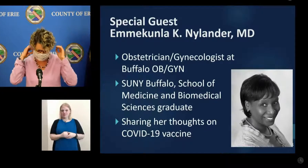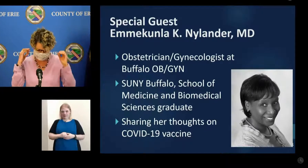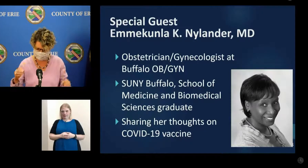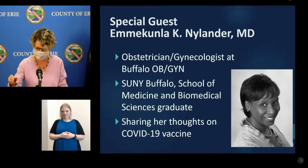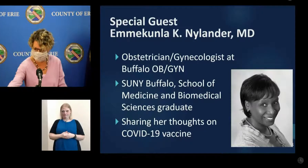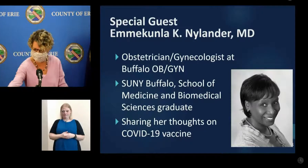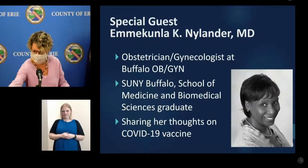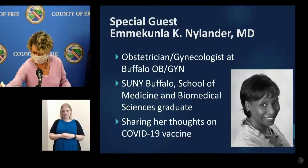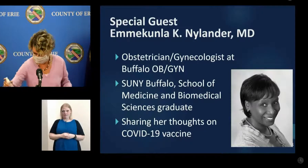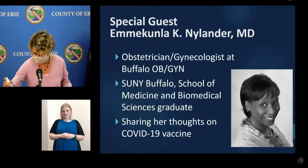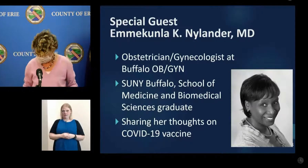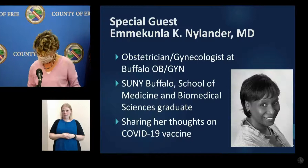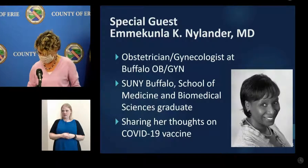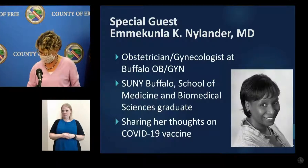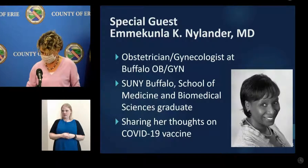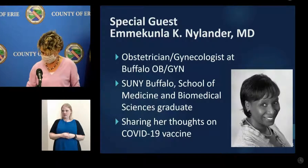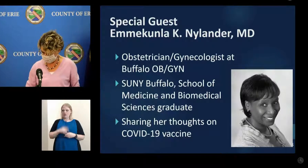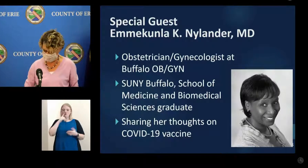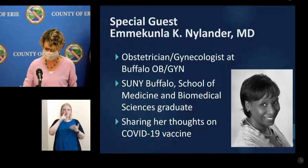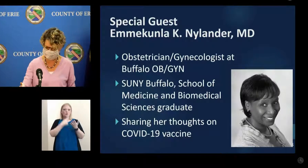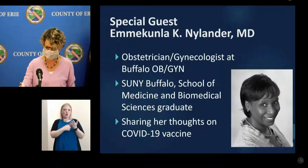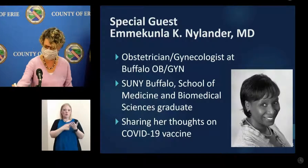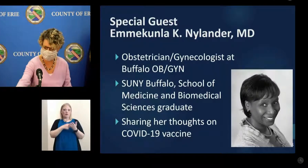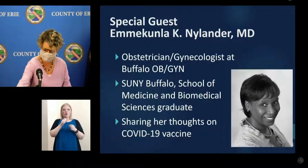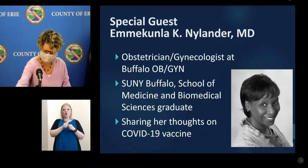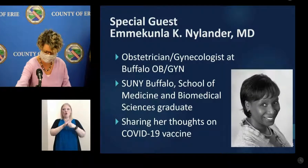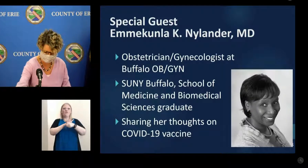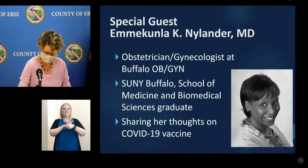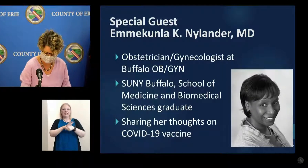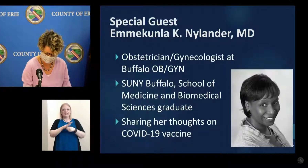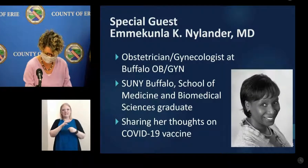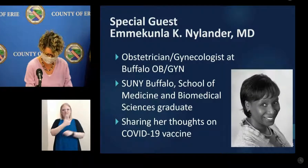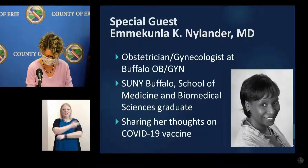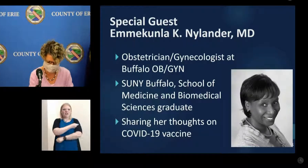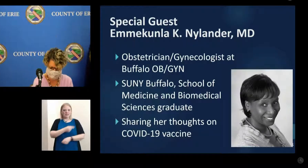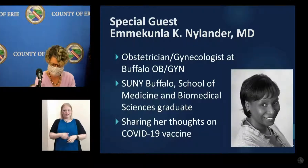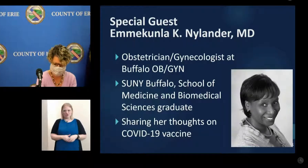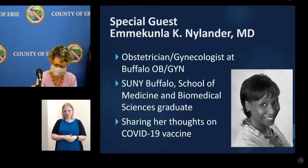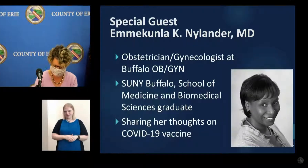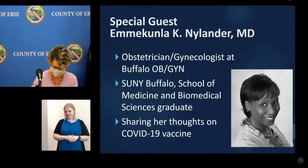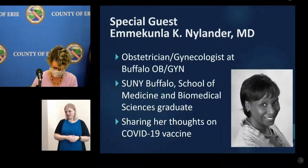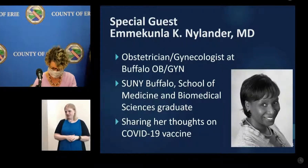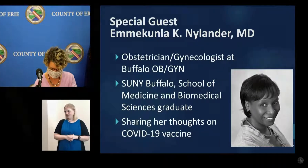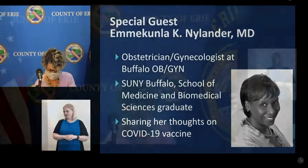her to talk about COVID-19 vaccination.